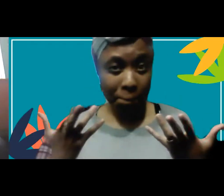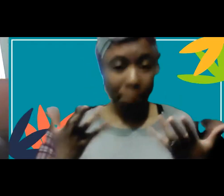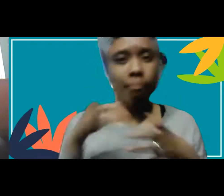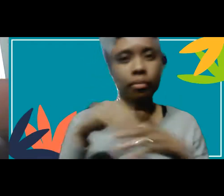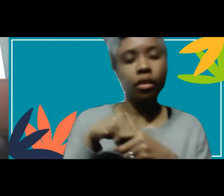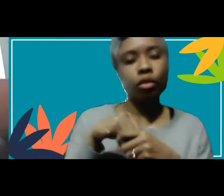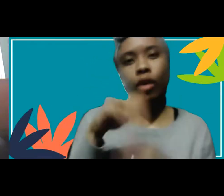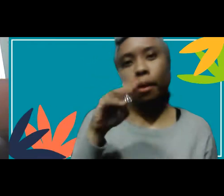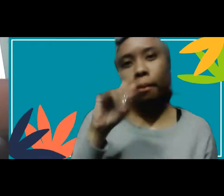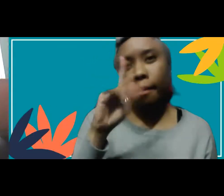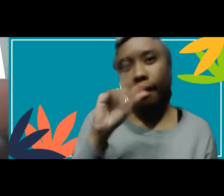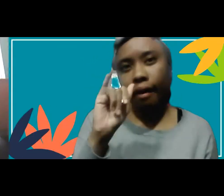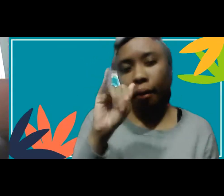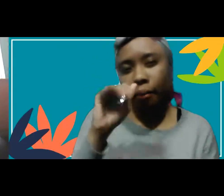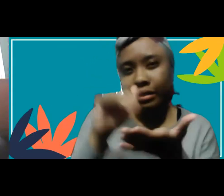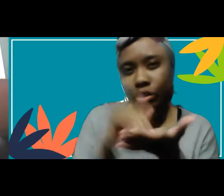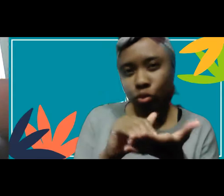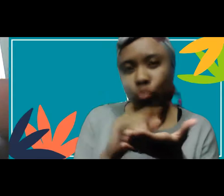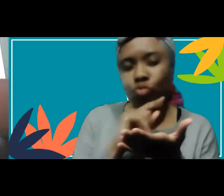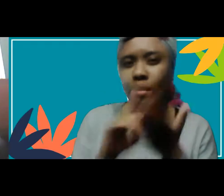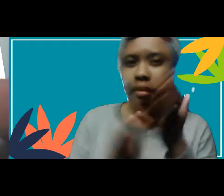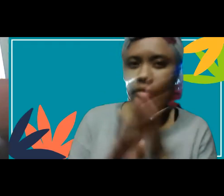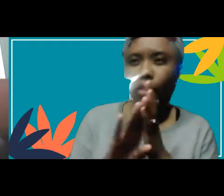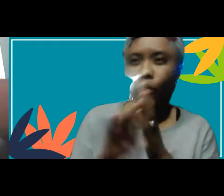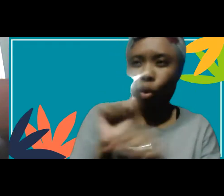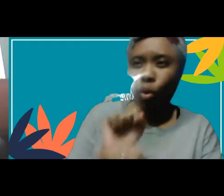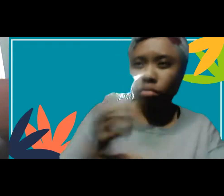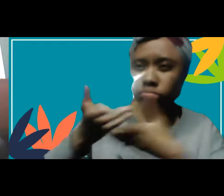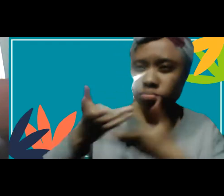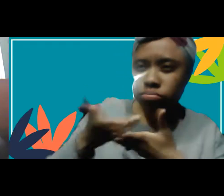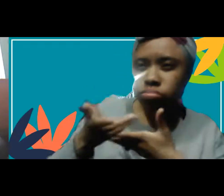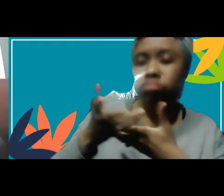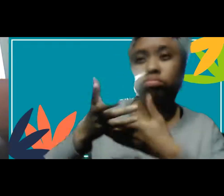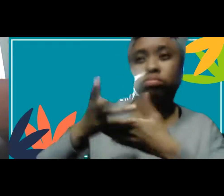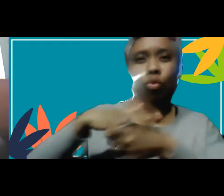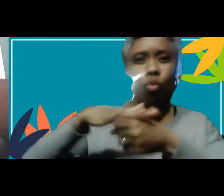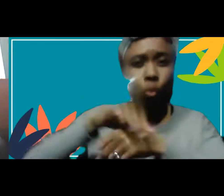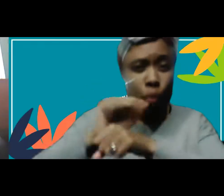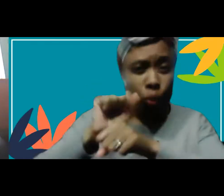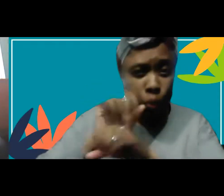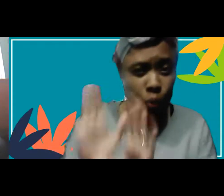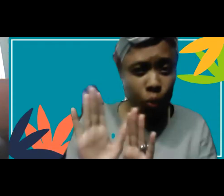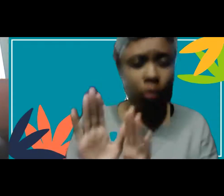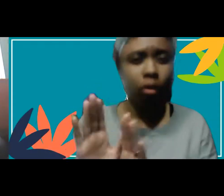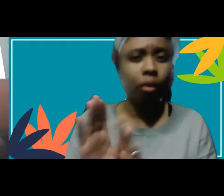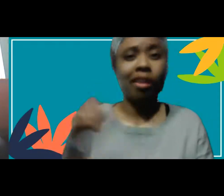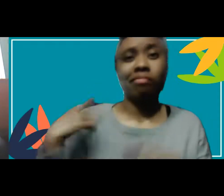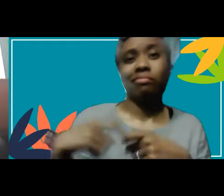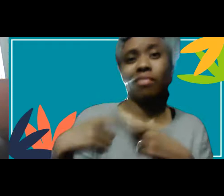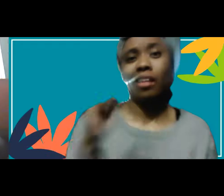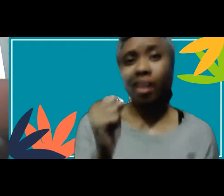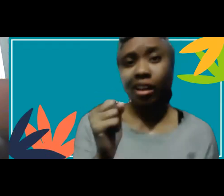Worker Center, really building, working with our domestic workers who happen to be, we have a Latinx group, and we also have